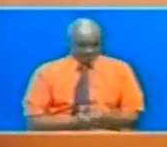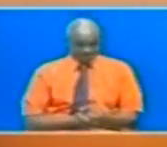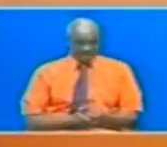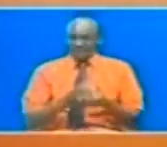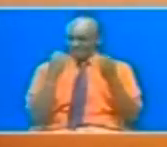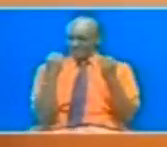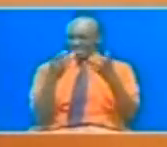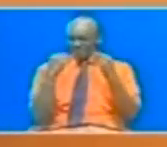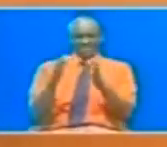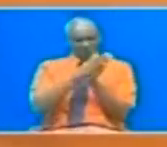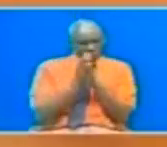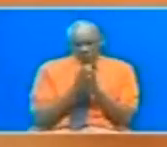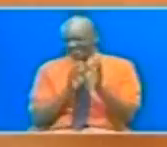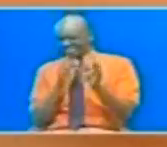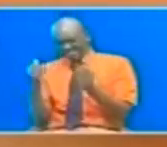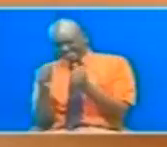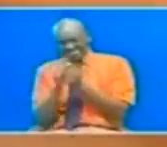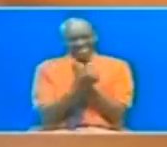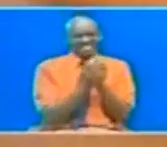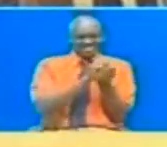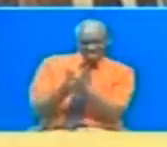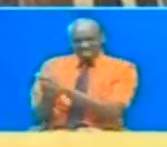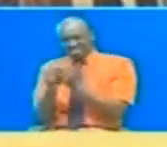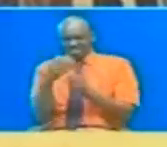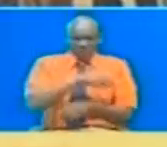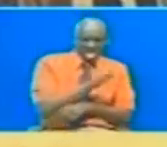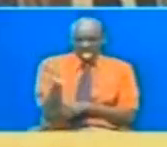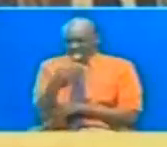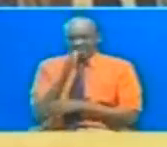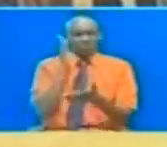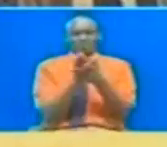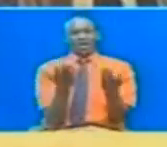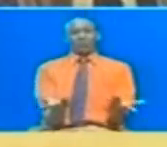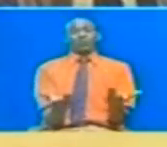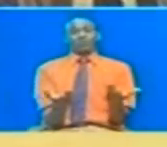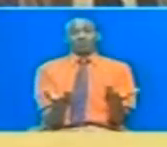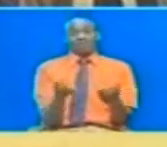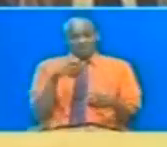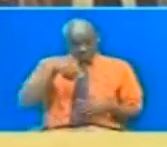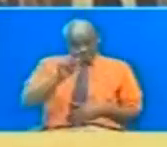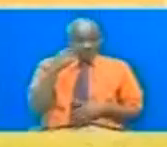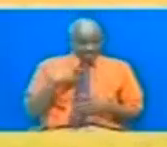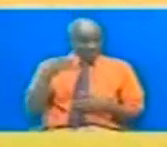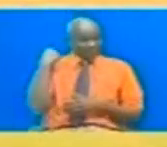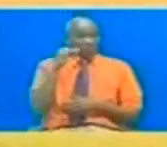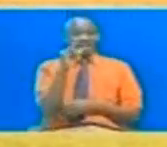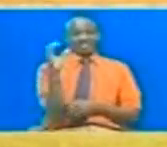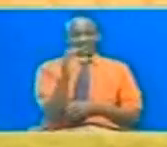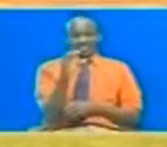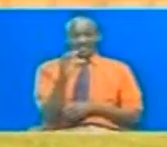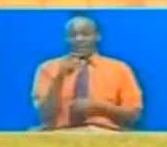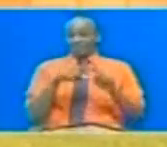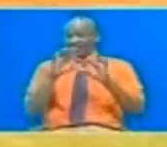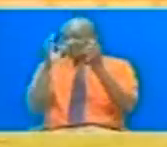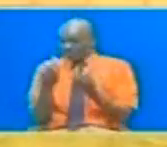many twists in the story of Meshack Yebei's murder. Despite Jubilee's insistence that he was a defense witness, His family is